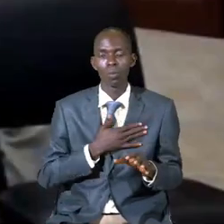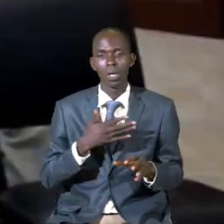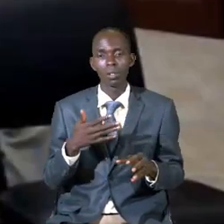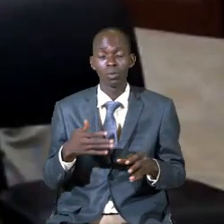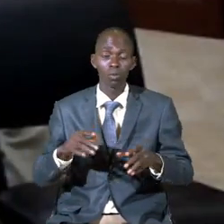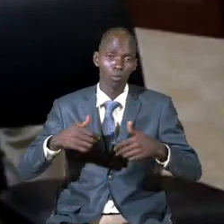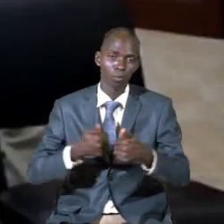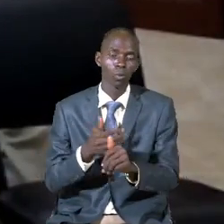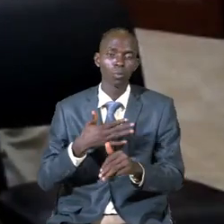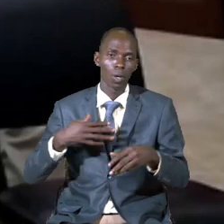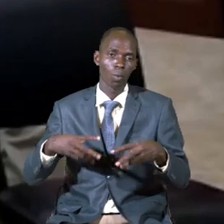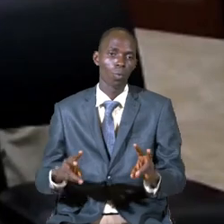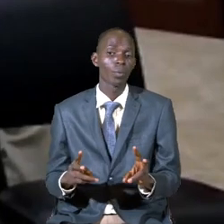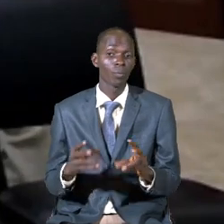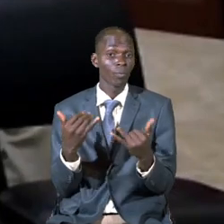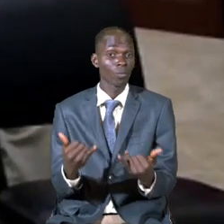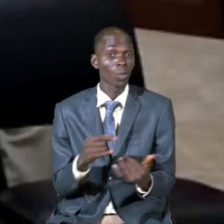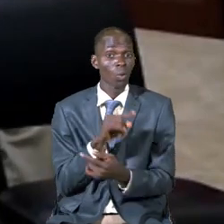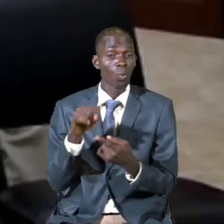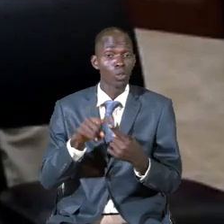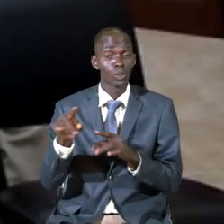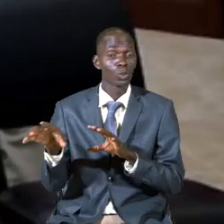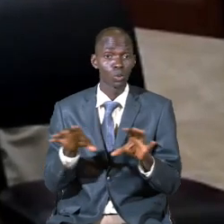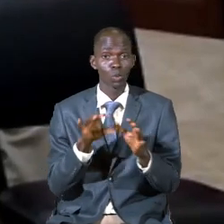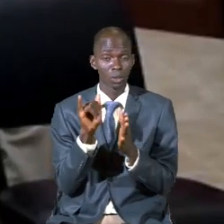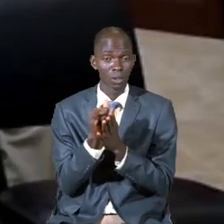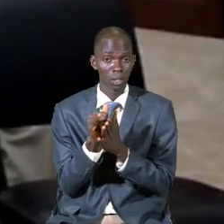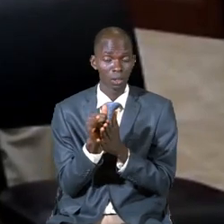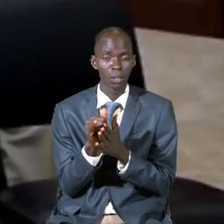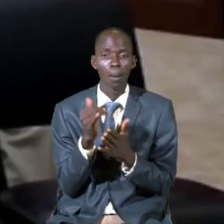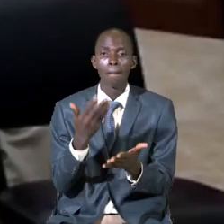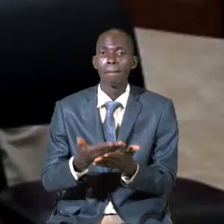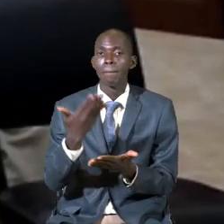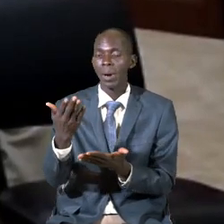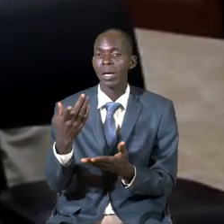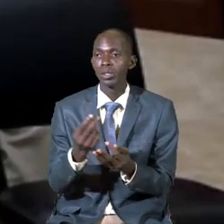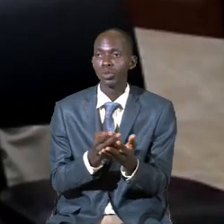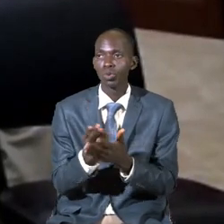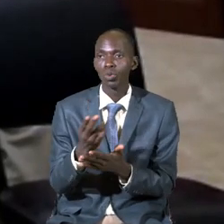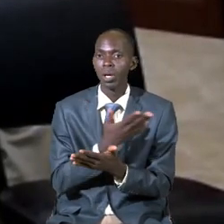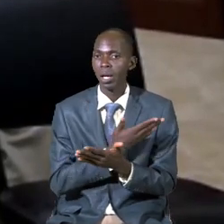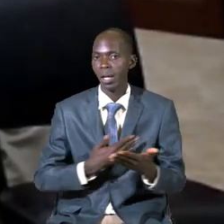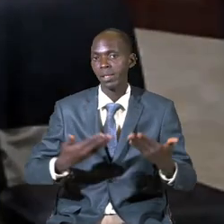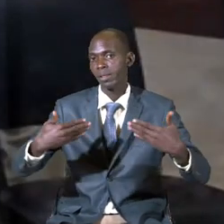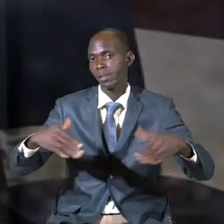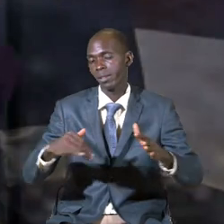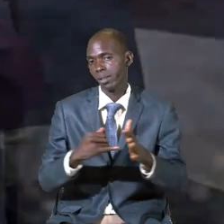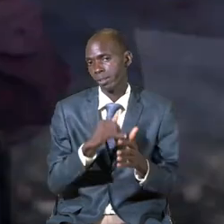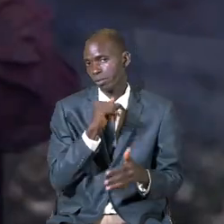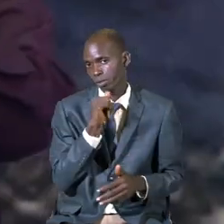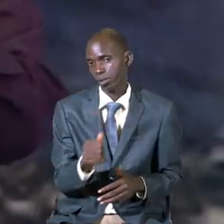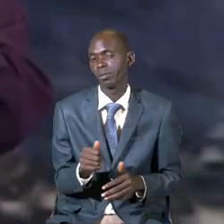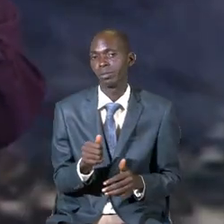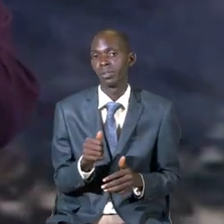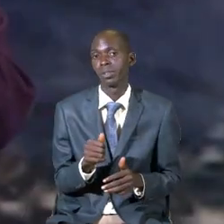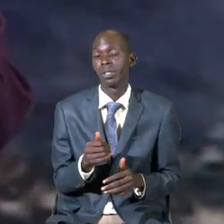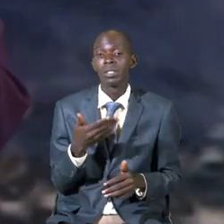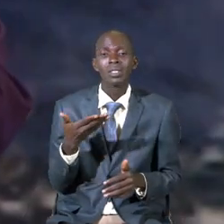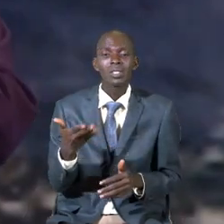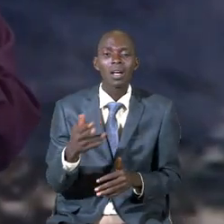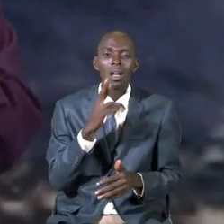we've done that buy the truth and sell it knowledge there are things we need